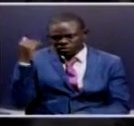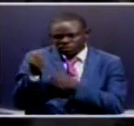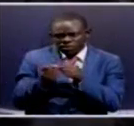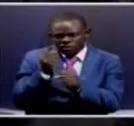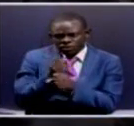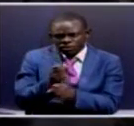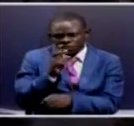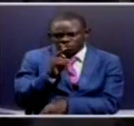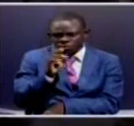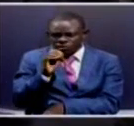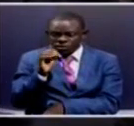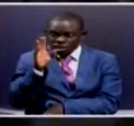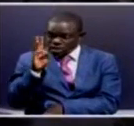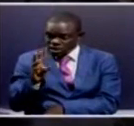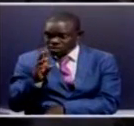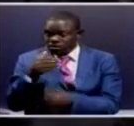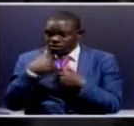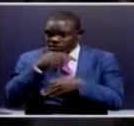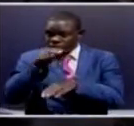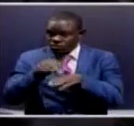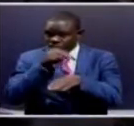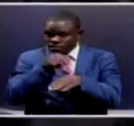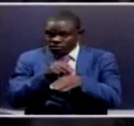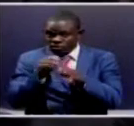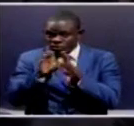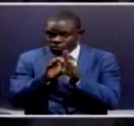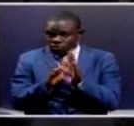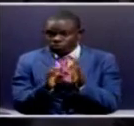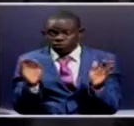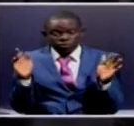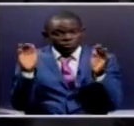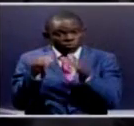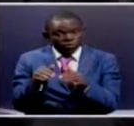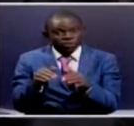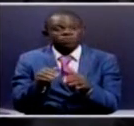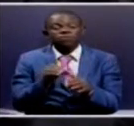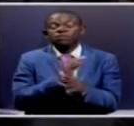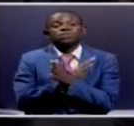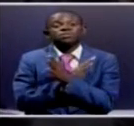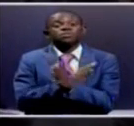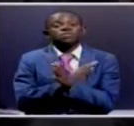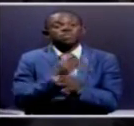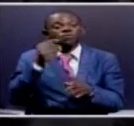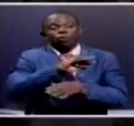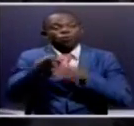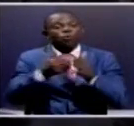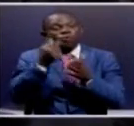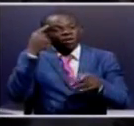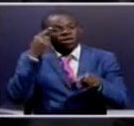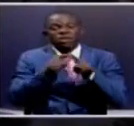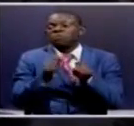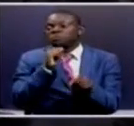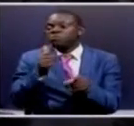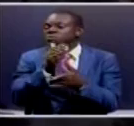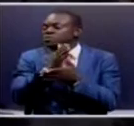Constitutional Conference, we didn't speak with one voice as a nation. And it failed? No. Well, it didn't fail